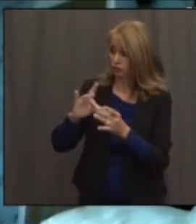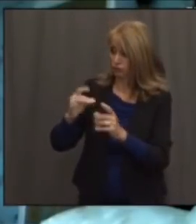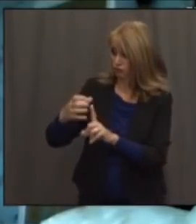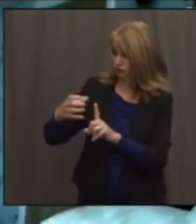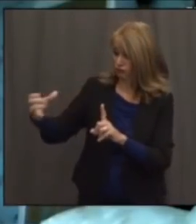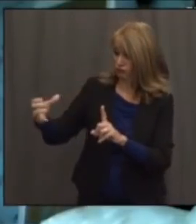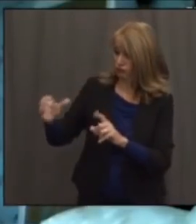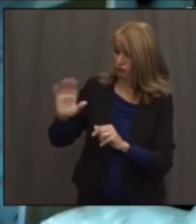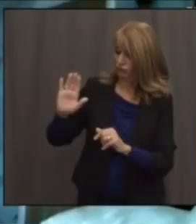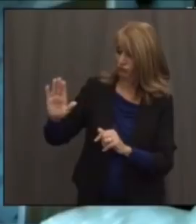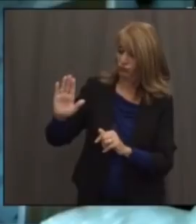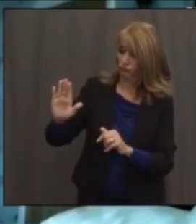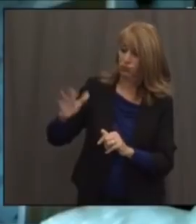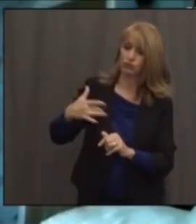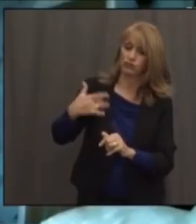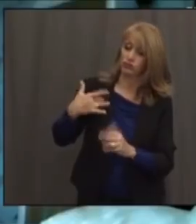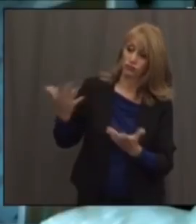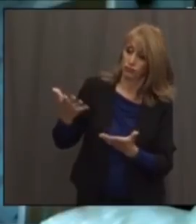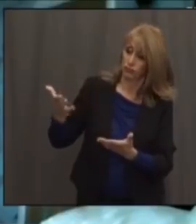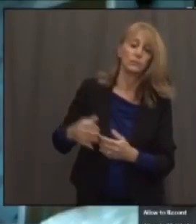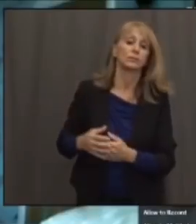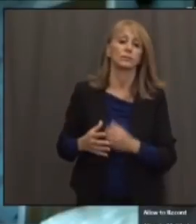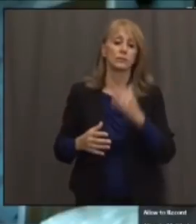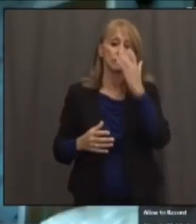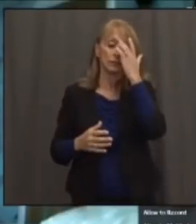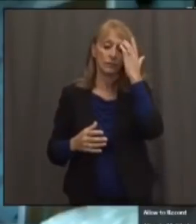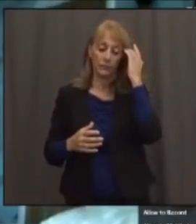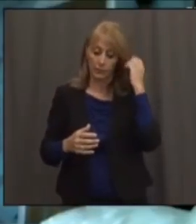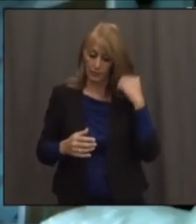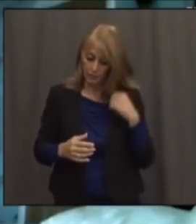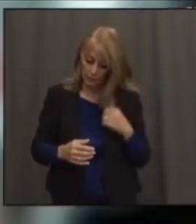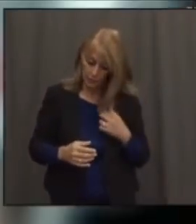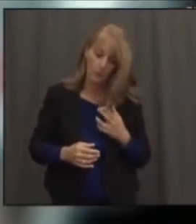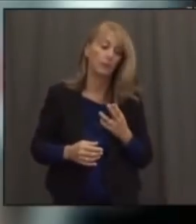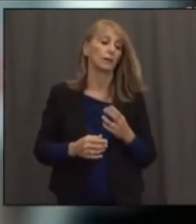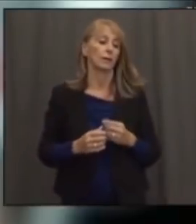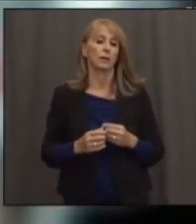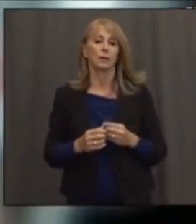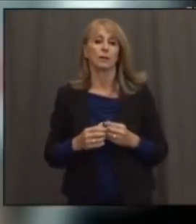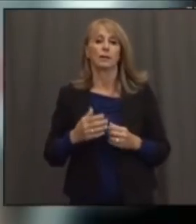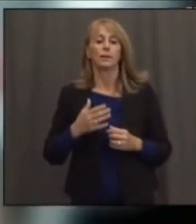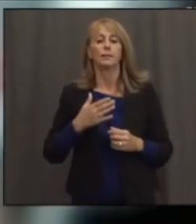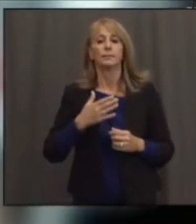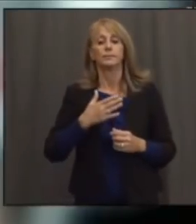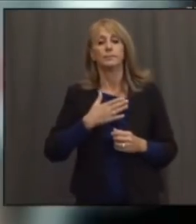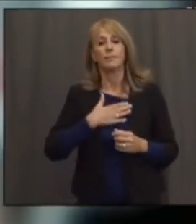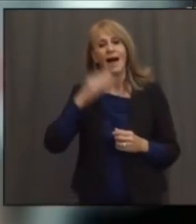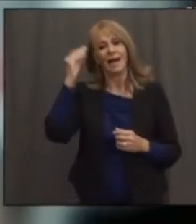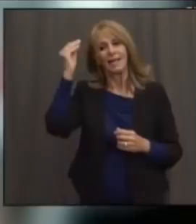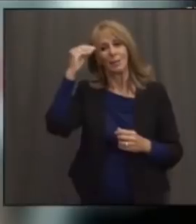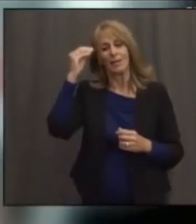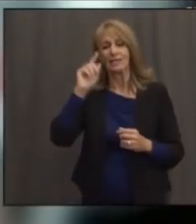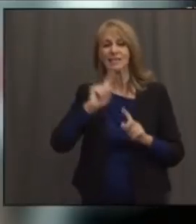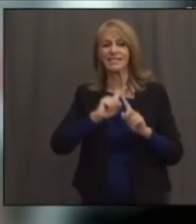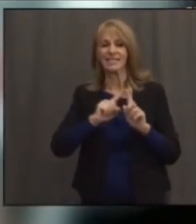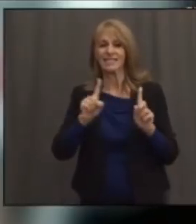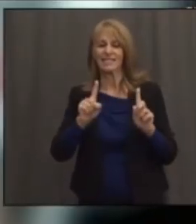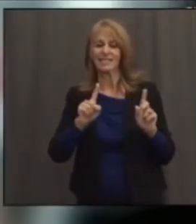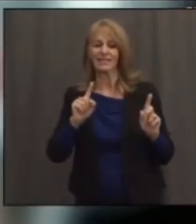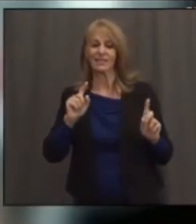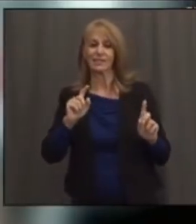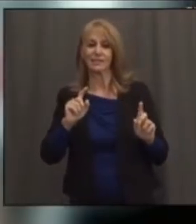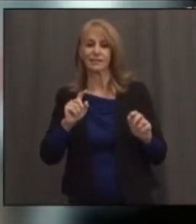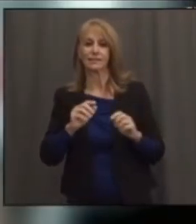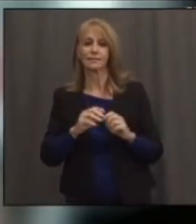for his thoughts. Thanks, Albert. I have a little bit of a different opinion. I think that what we've seen in the